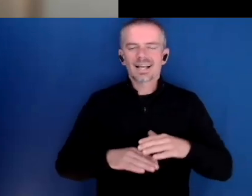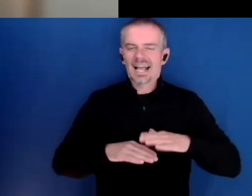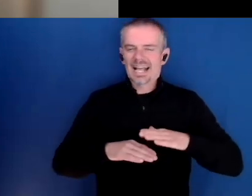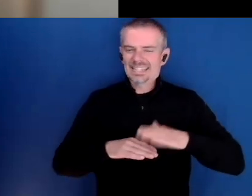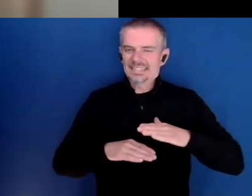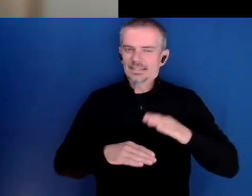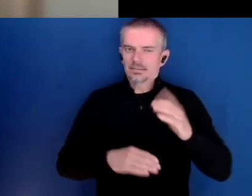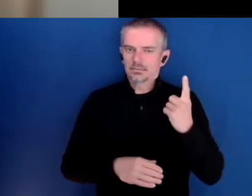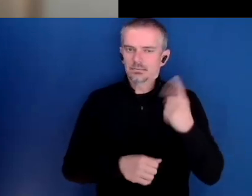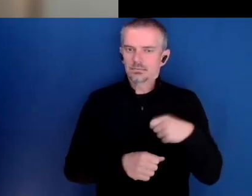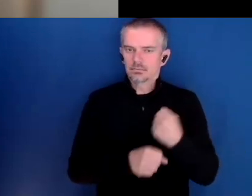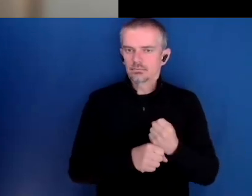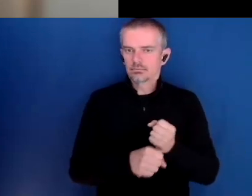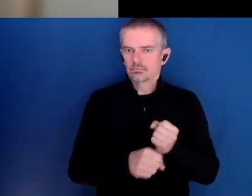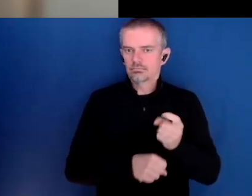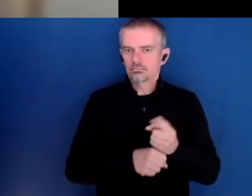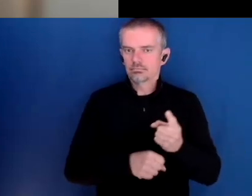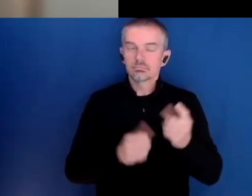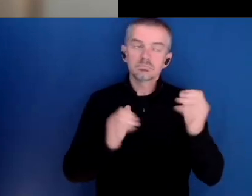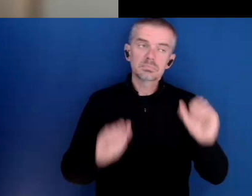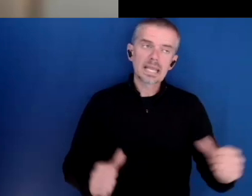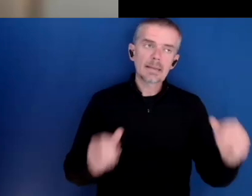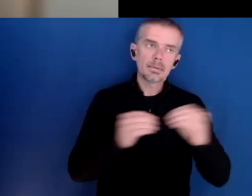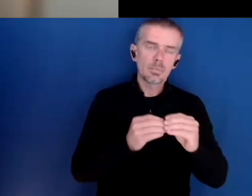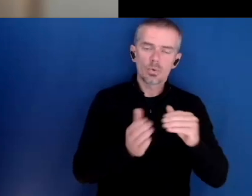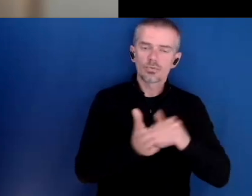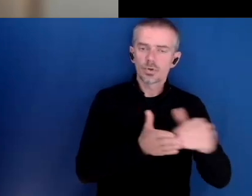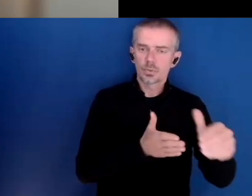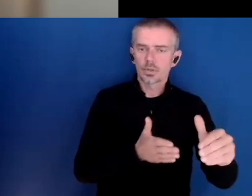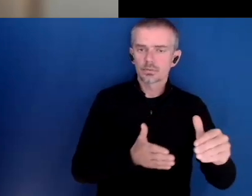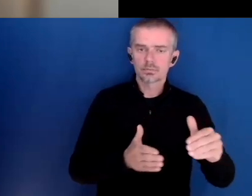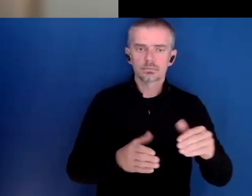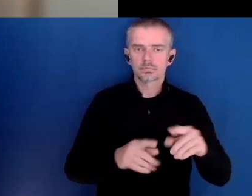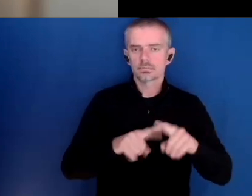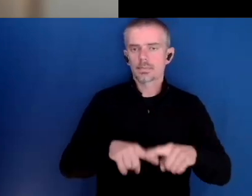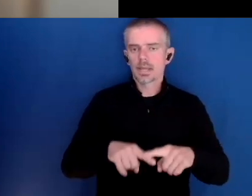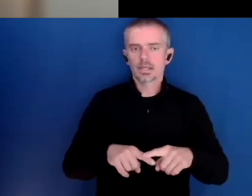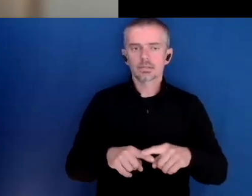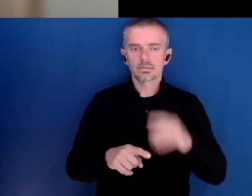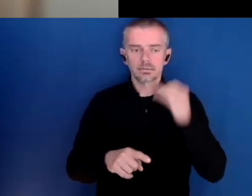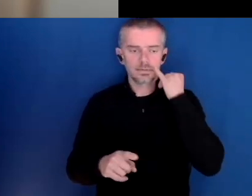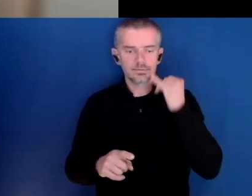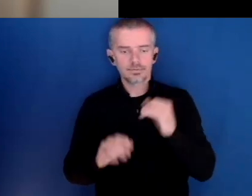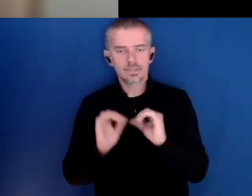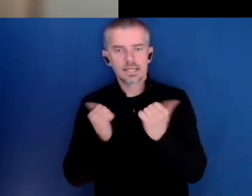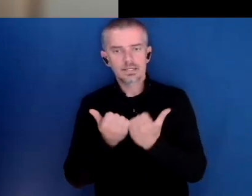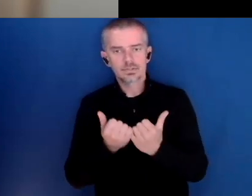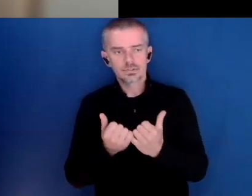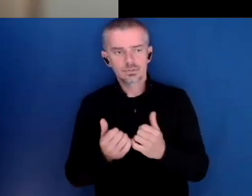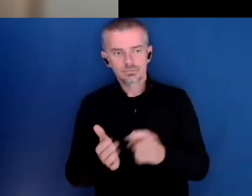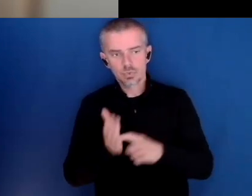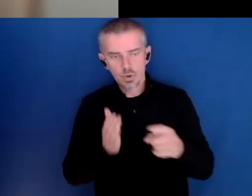basis. However, it can be more frequent by the requirement of the agency, the